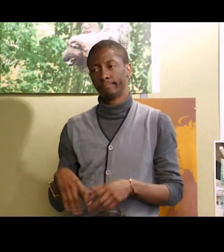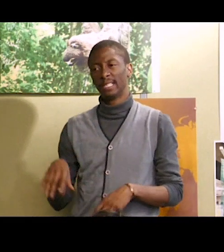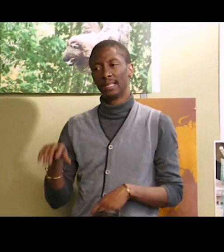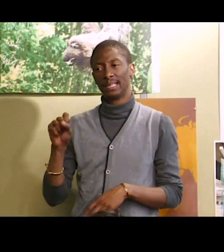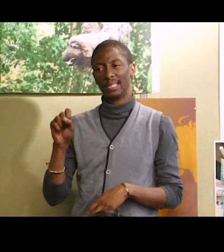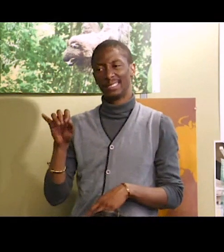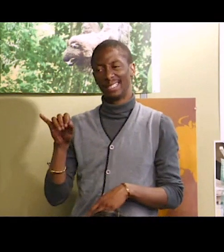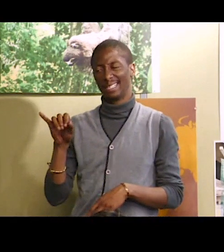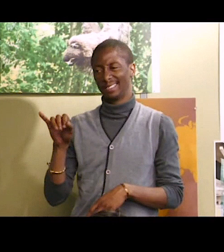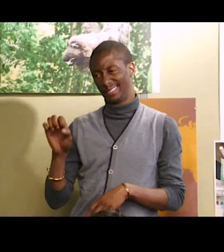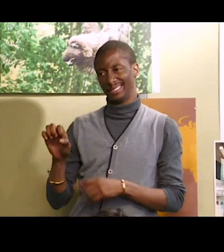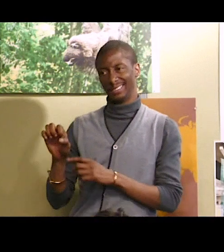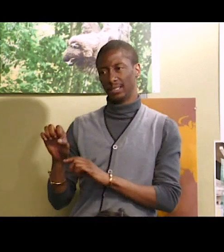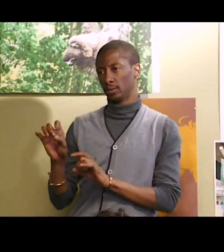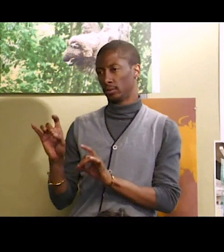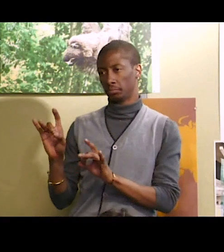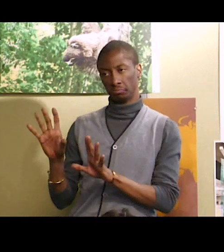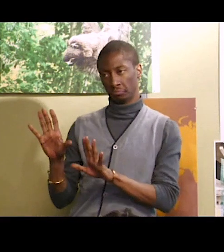is a great place to work.